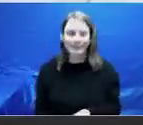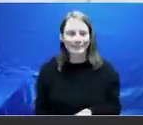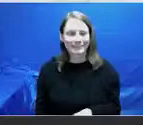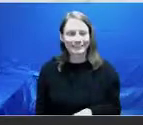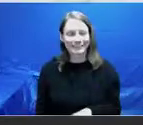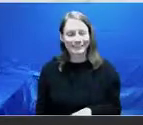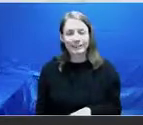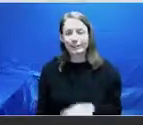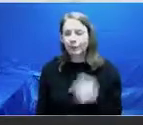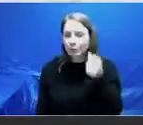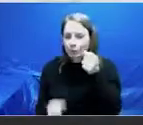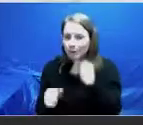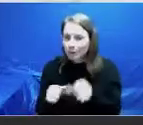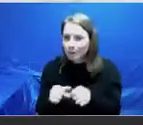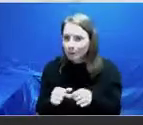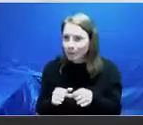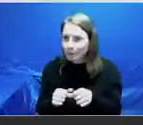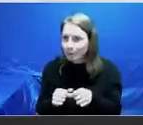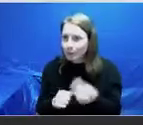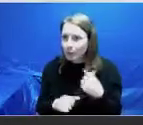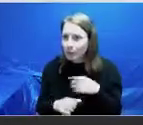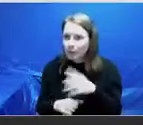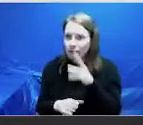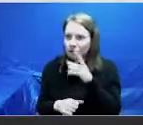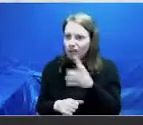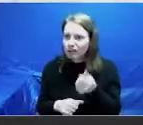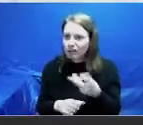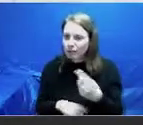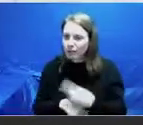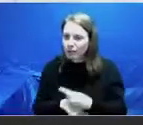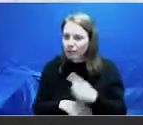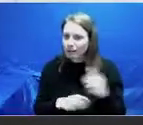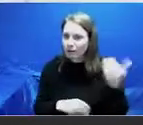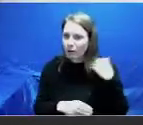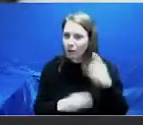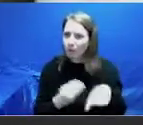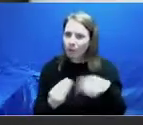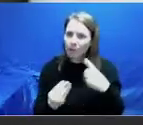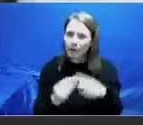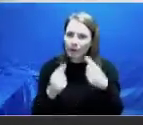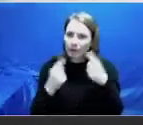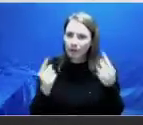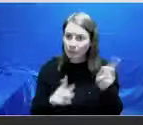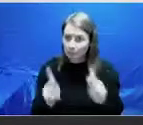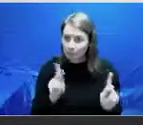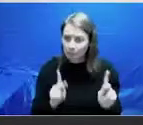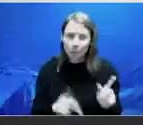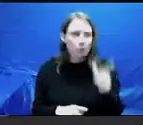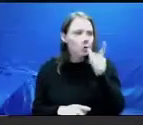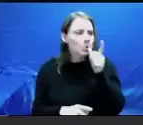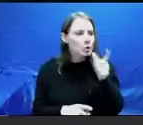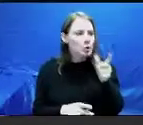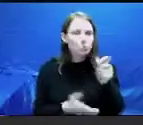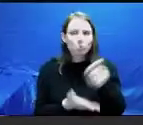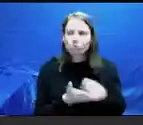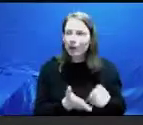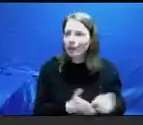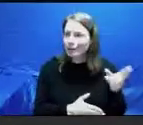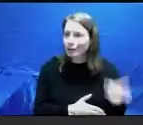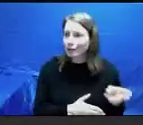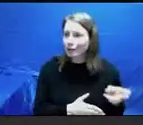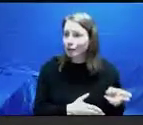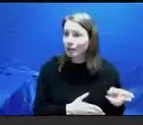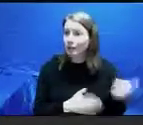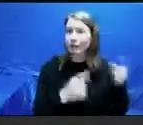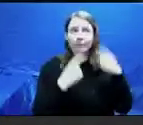this idea of famous people, right? Yes. And who really is making the history? Famous people or us? Success. Us. Okay,